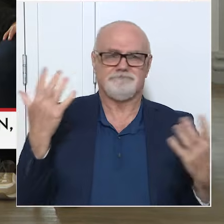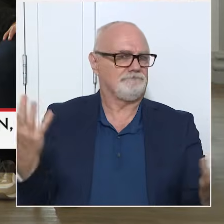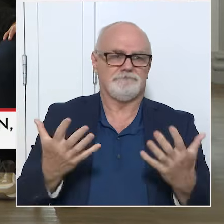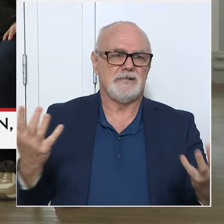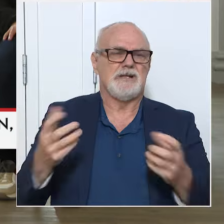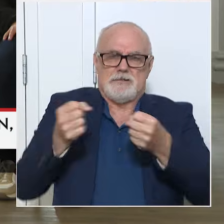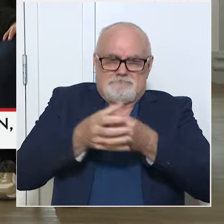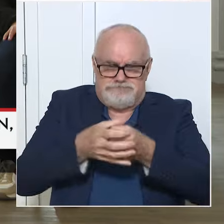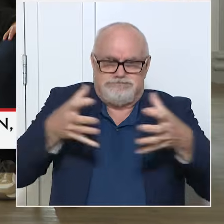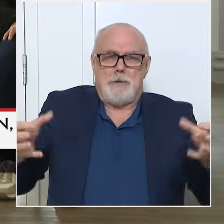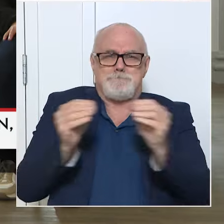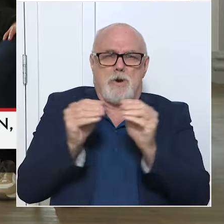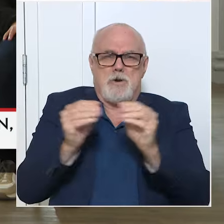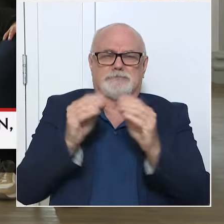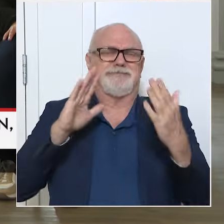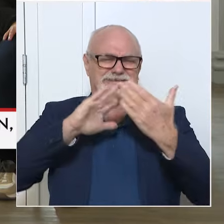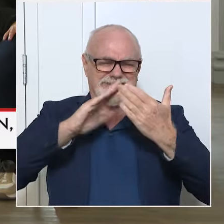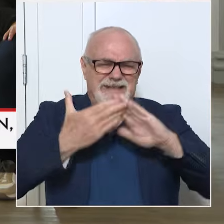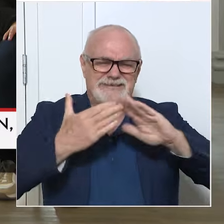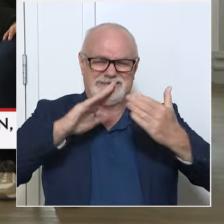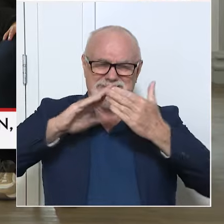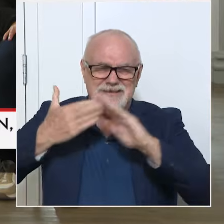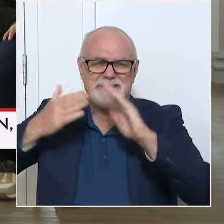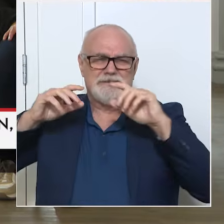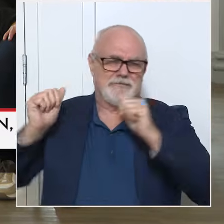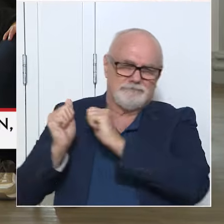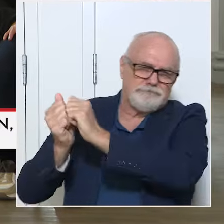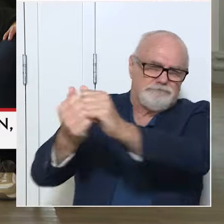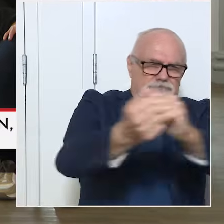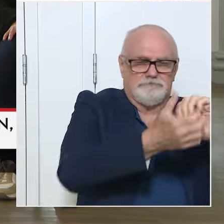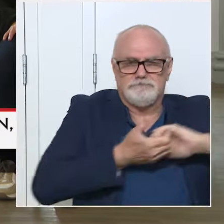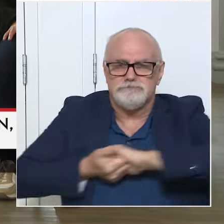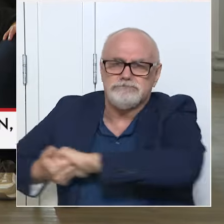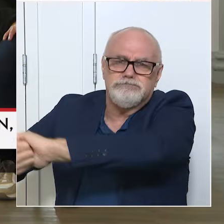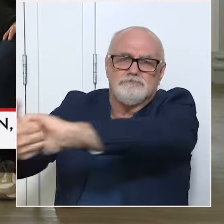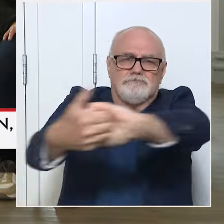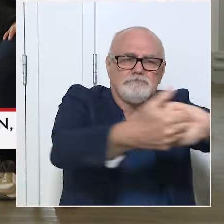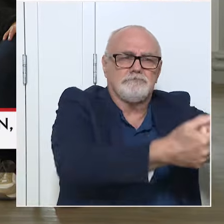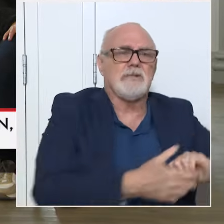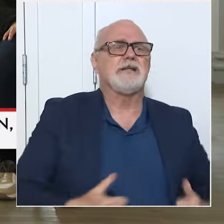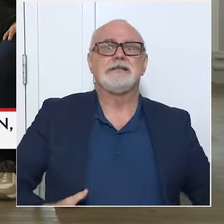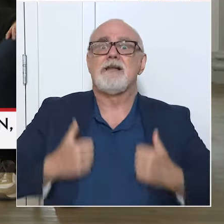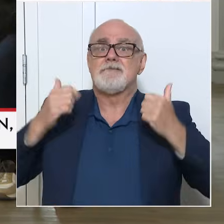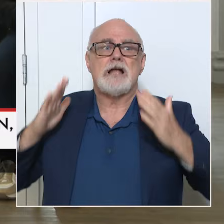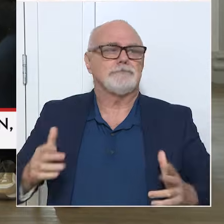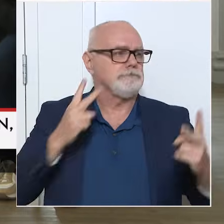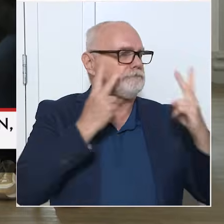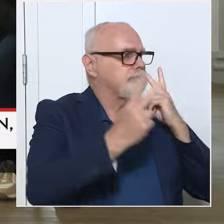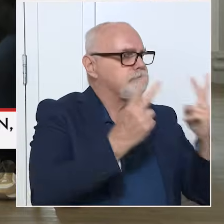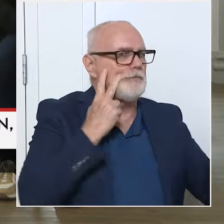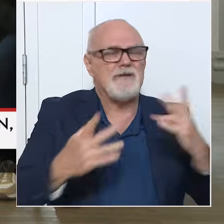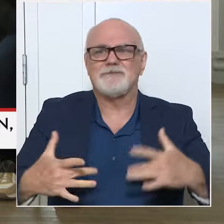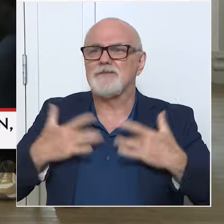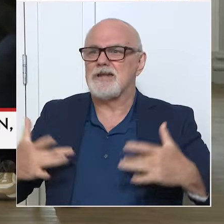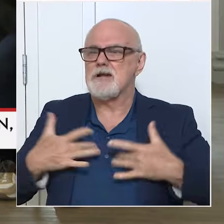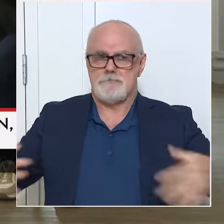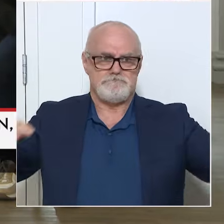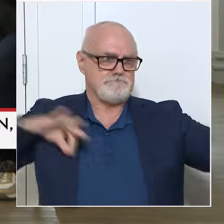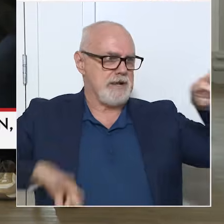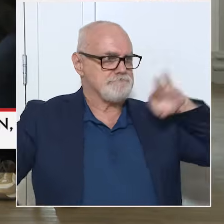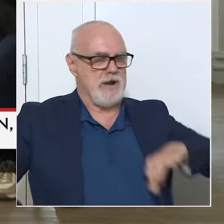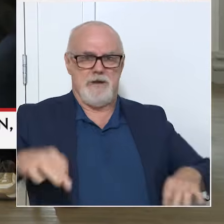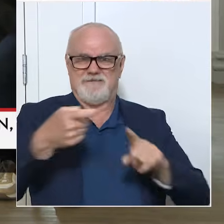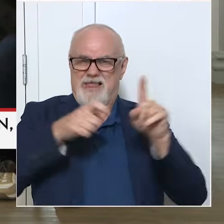all sizes and all backgrounds can succeed, and where residents can see and feel the benefits of growth in their own